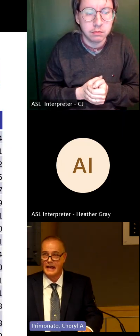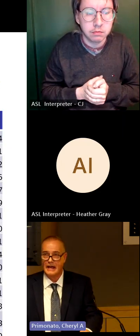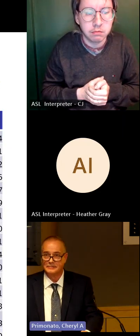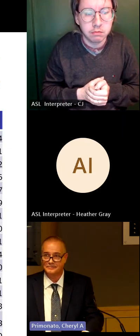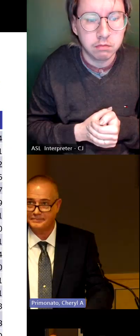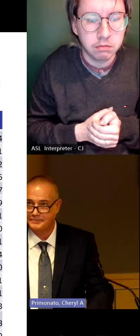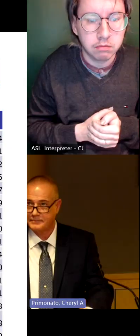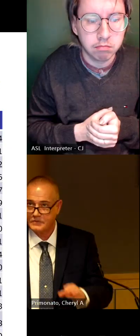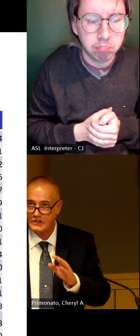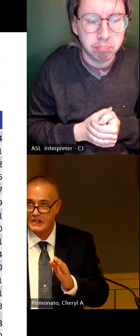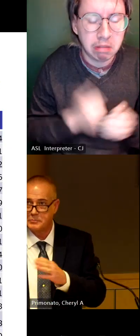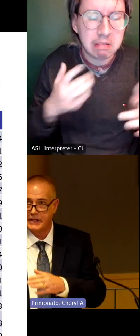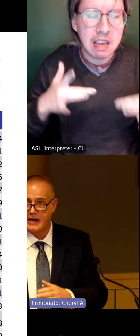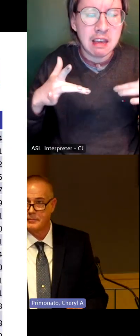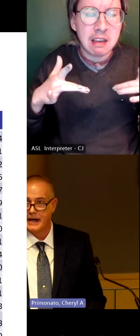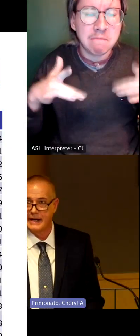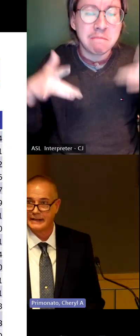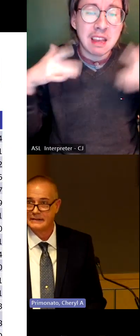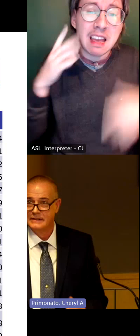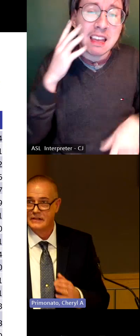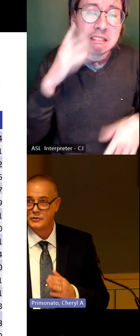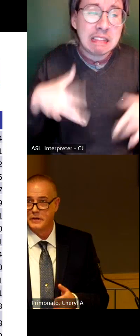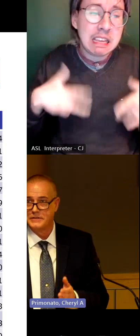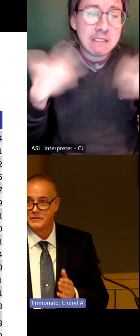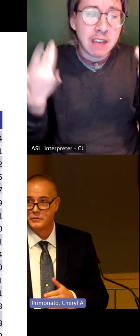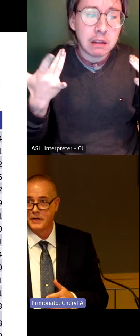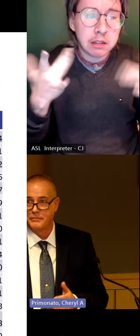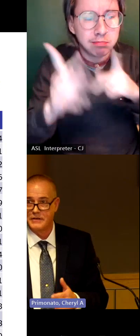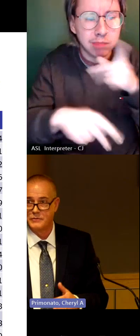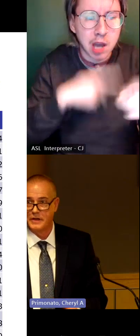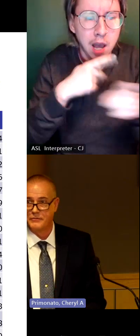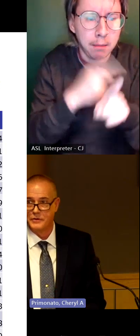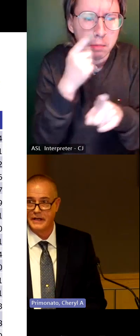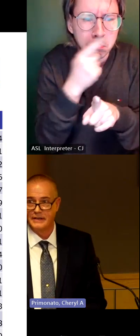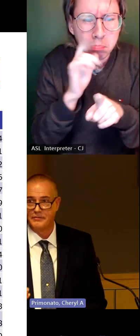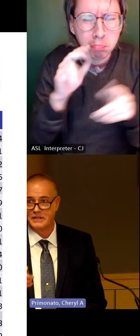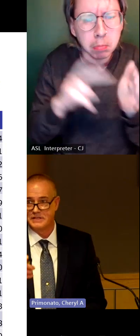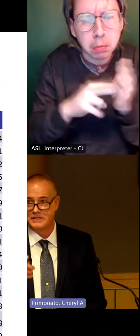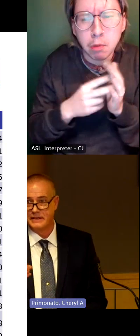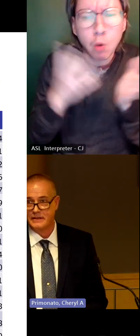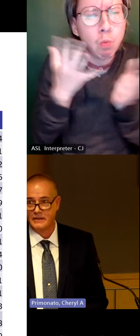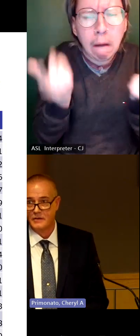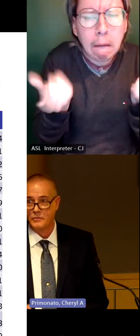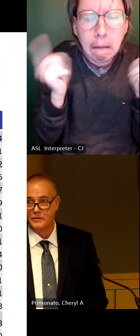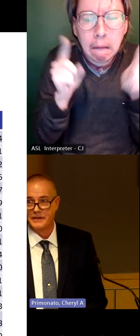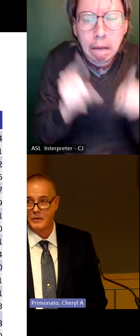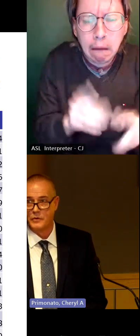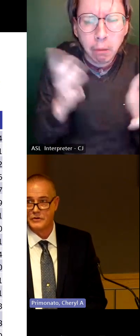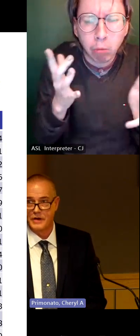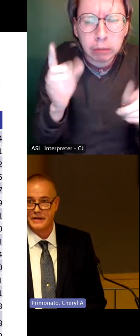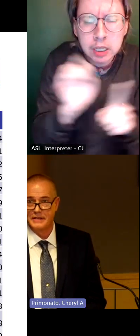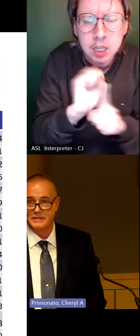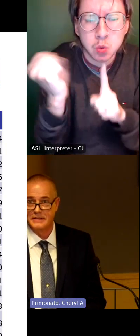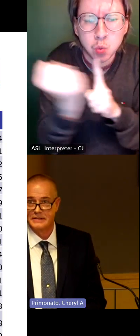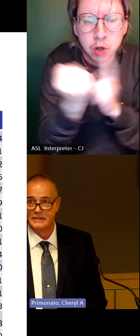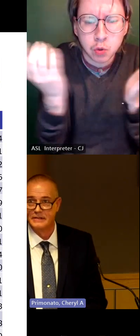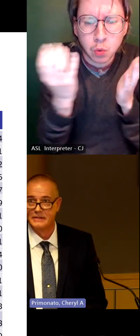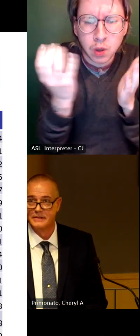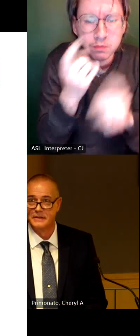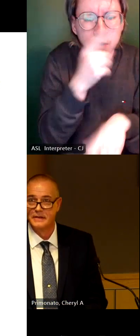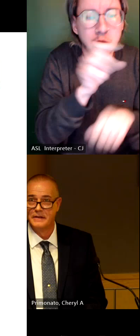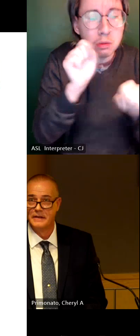And again, split out by 22, 23, and 24, you can definitely see where the downward trend is.